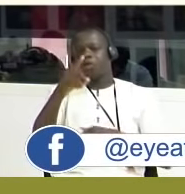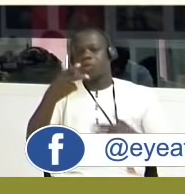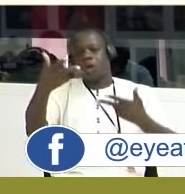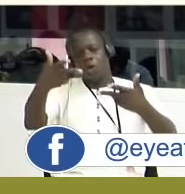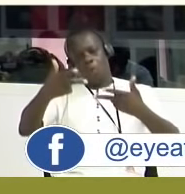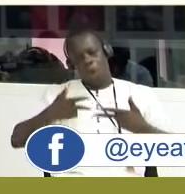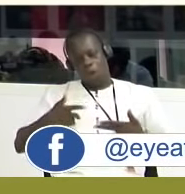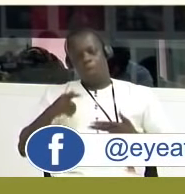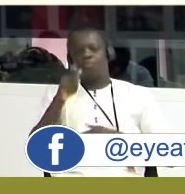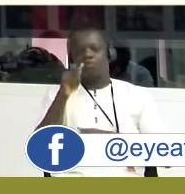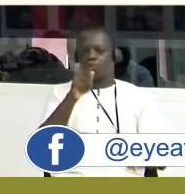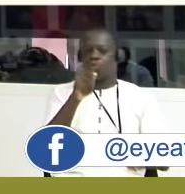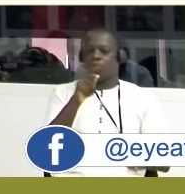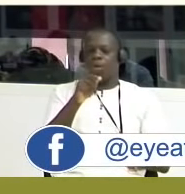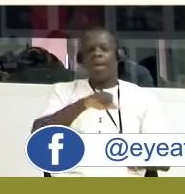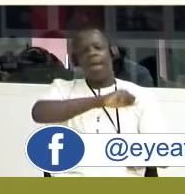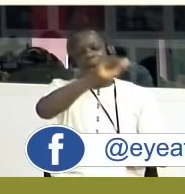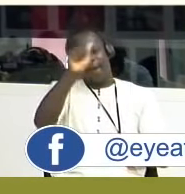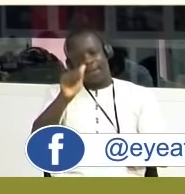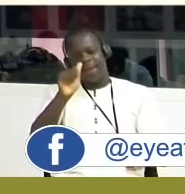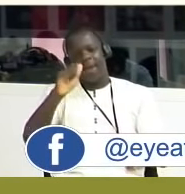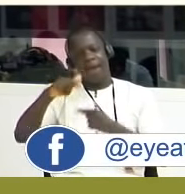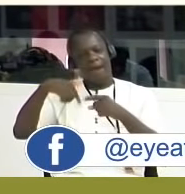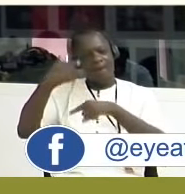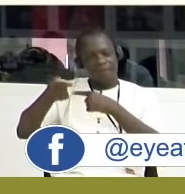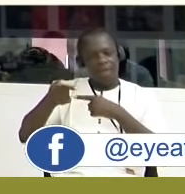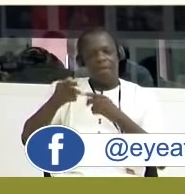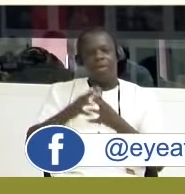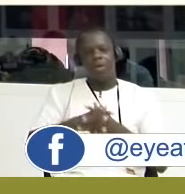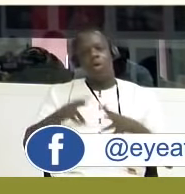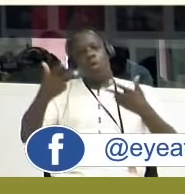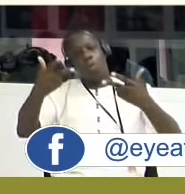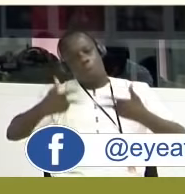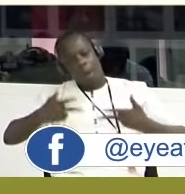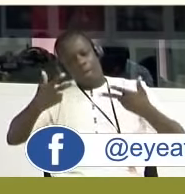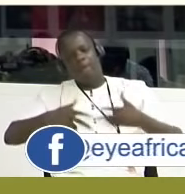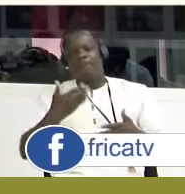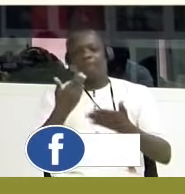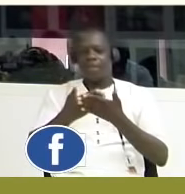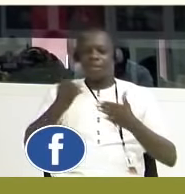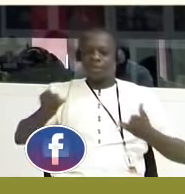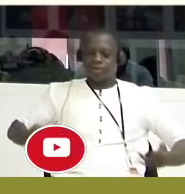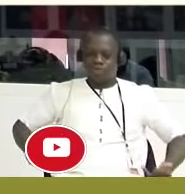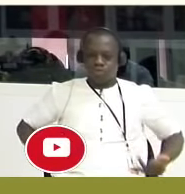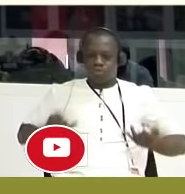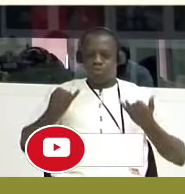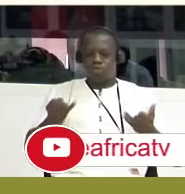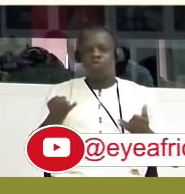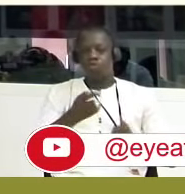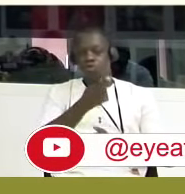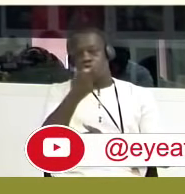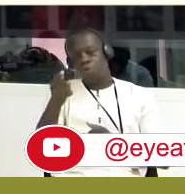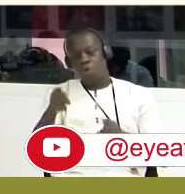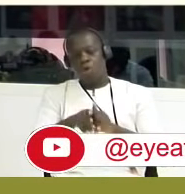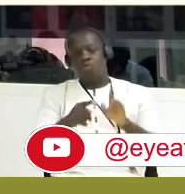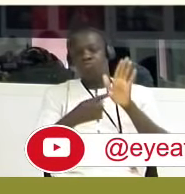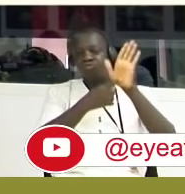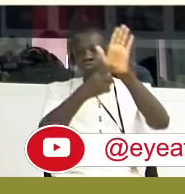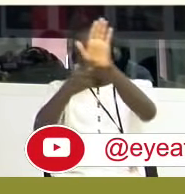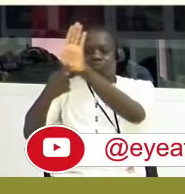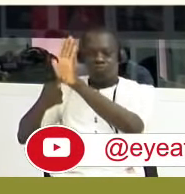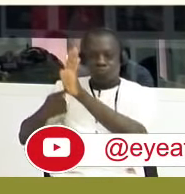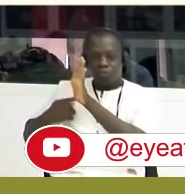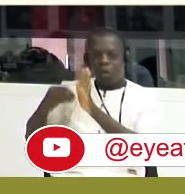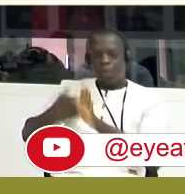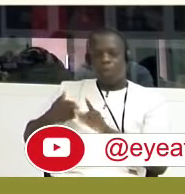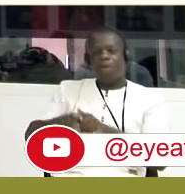And after welcoming you and introducing you to the audience, they will ask you to take the